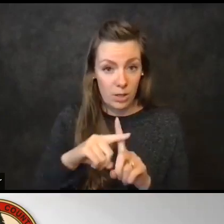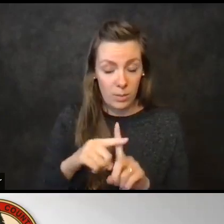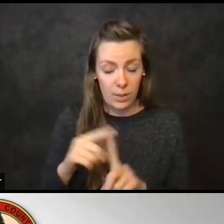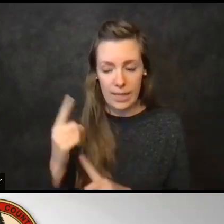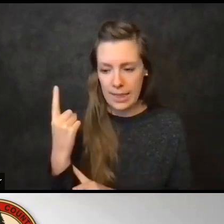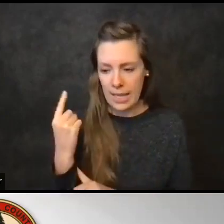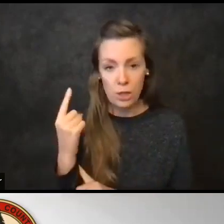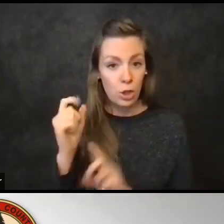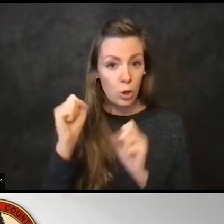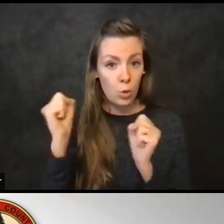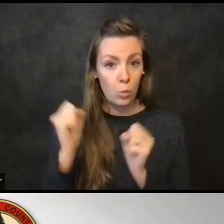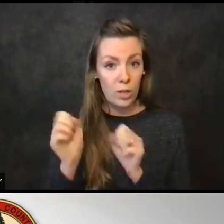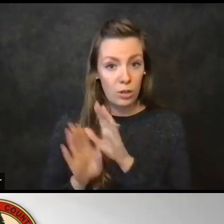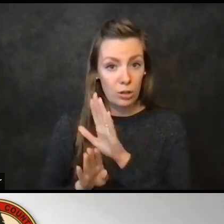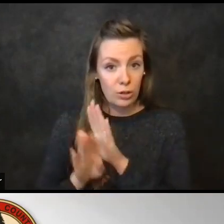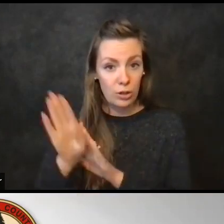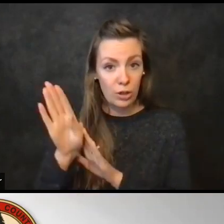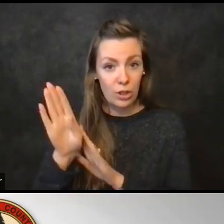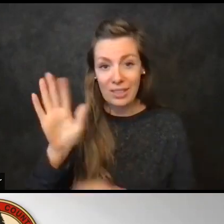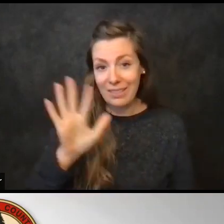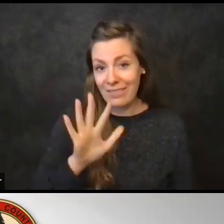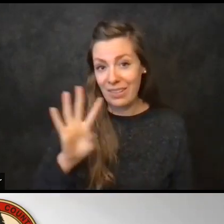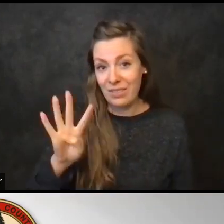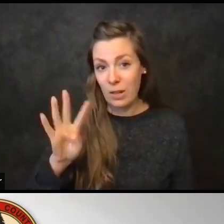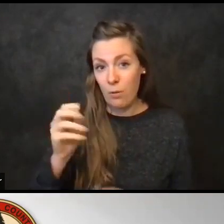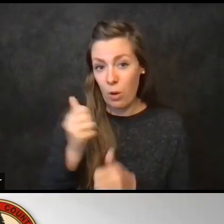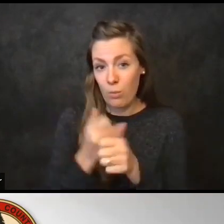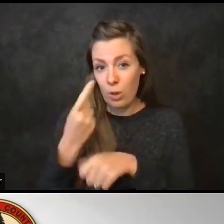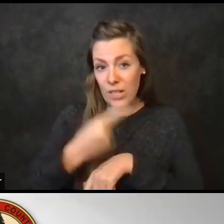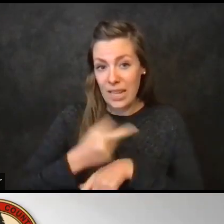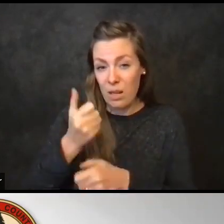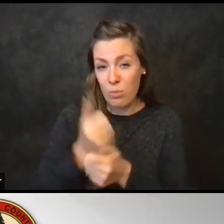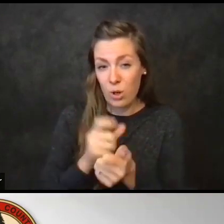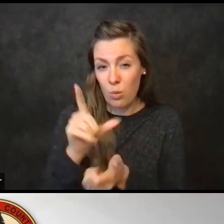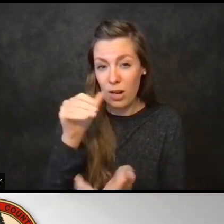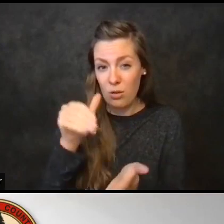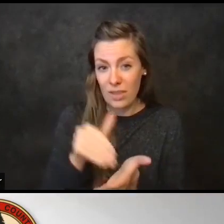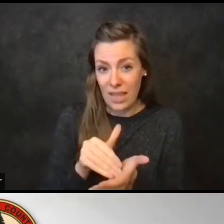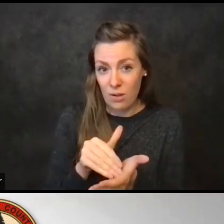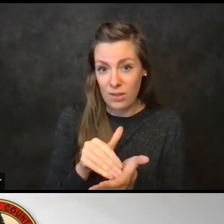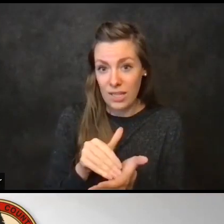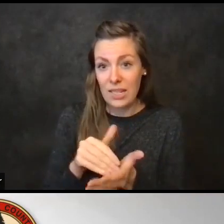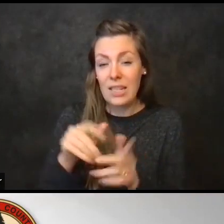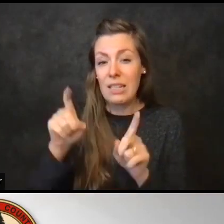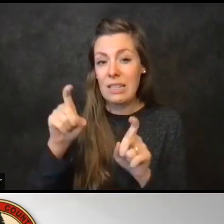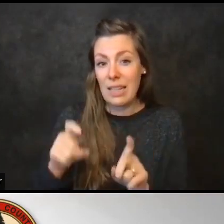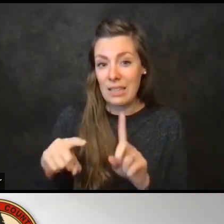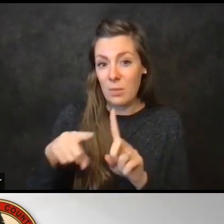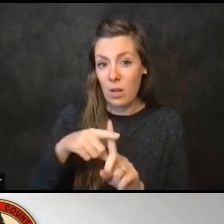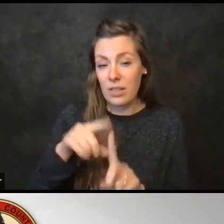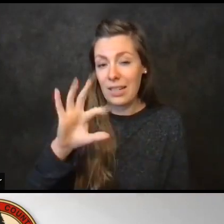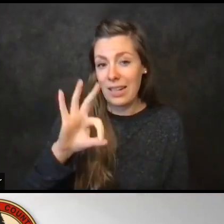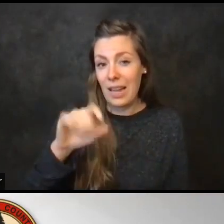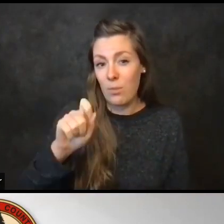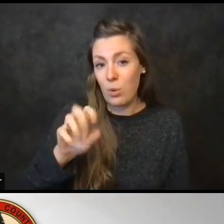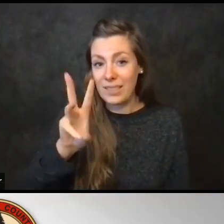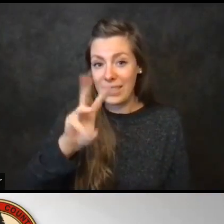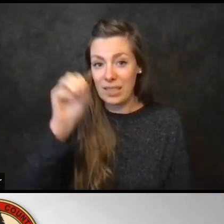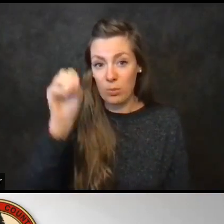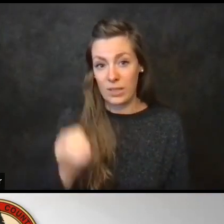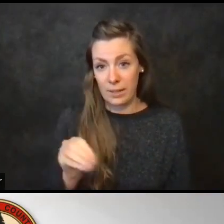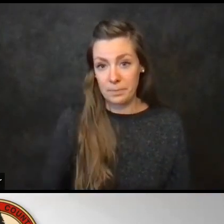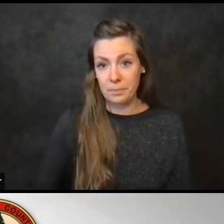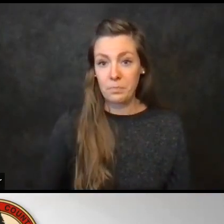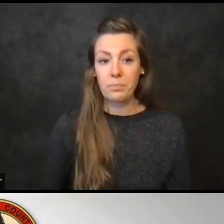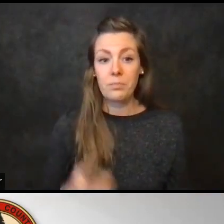surge, our case rate reached 54 per day per 100,000 and our testing positivity topped out at 9.6%.